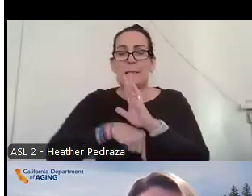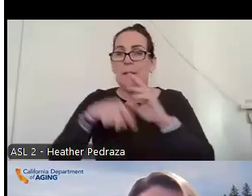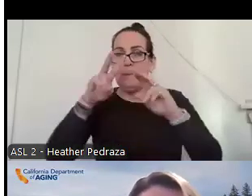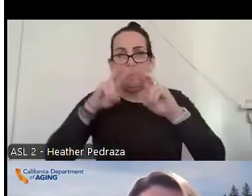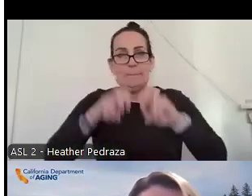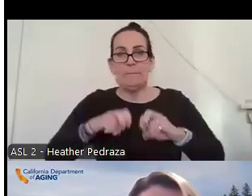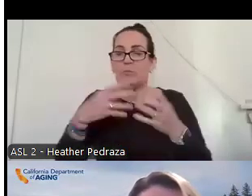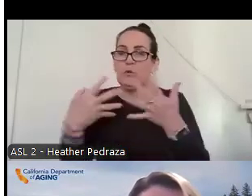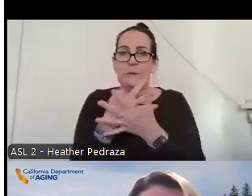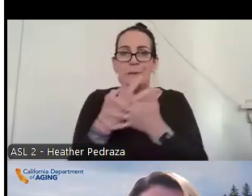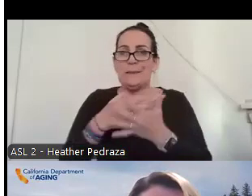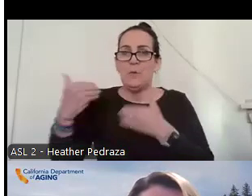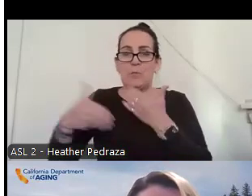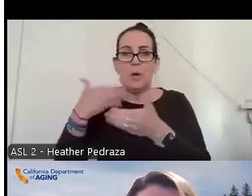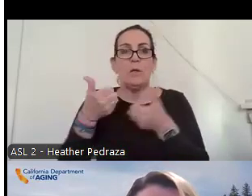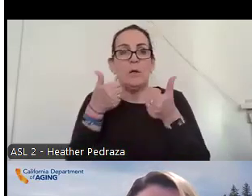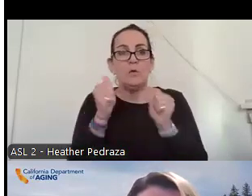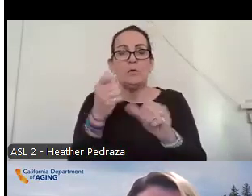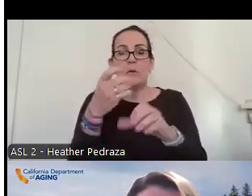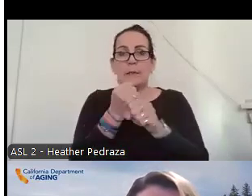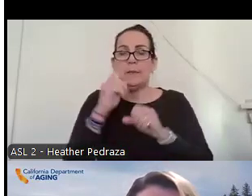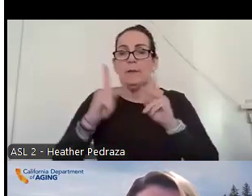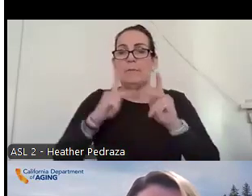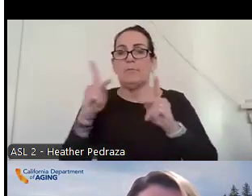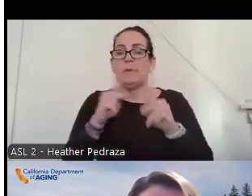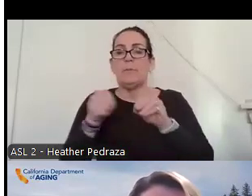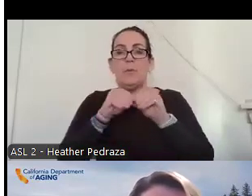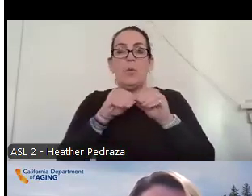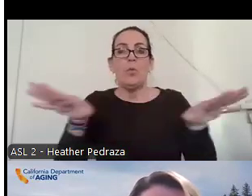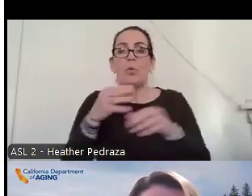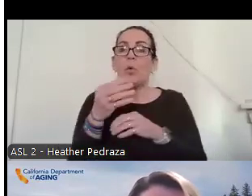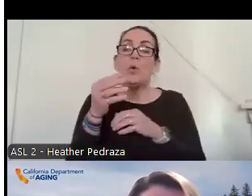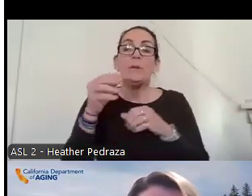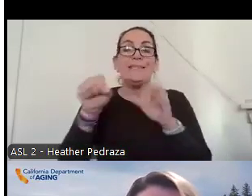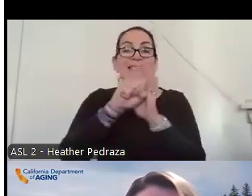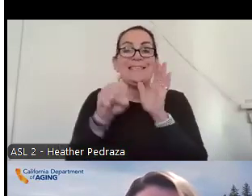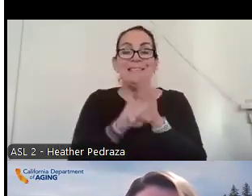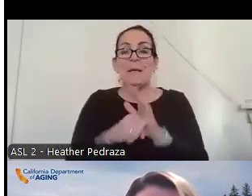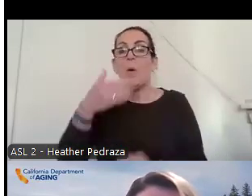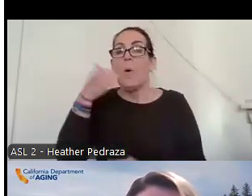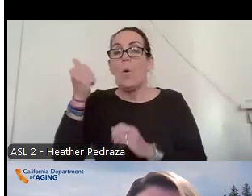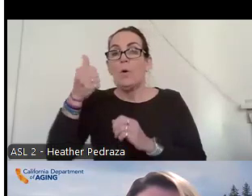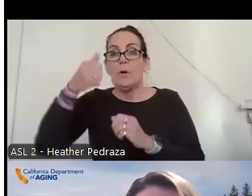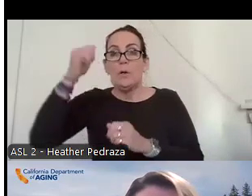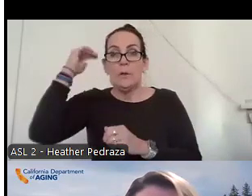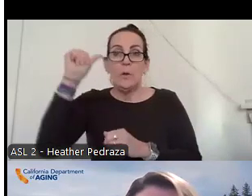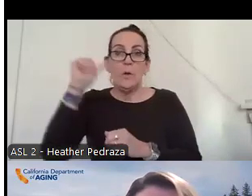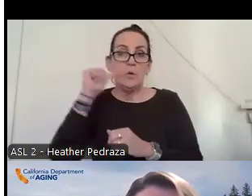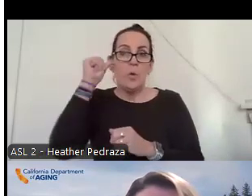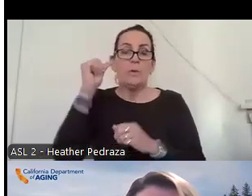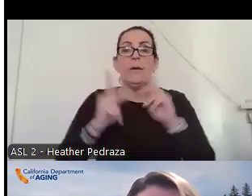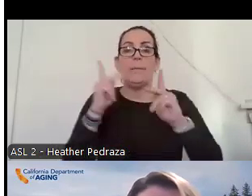to recruit people from throughout the state representing older adults, people with disabilities and caregivers